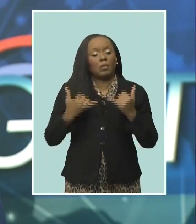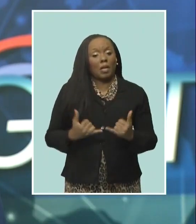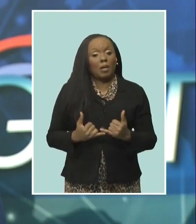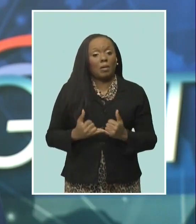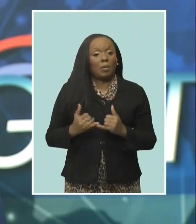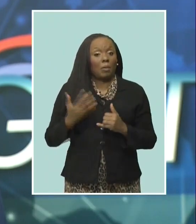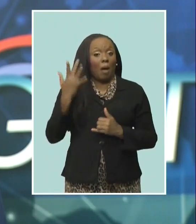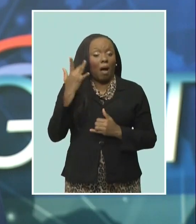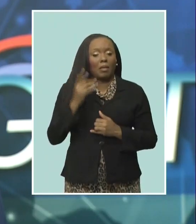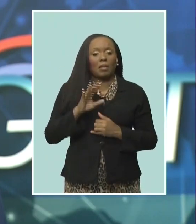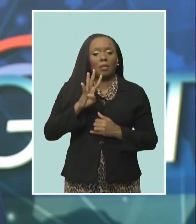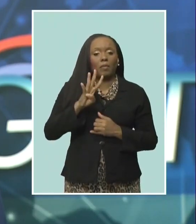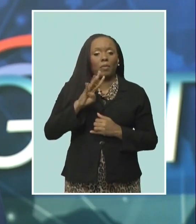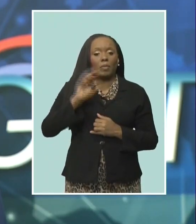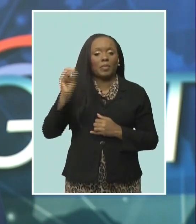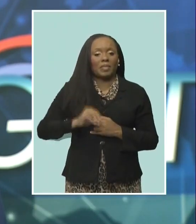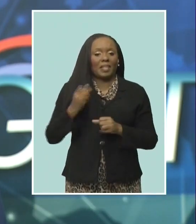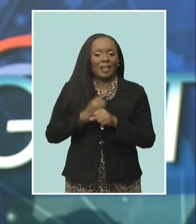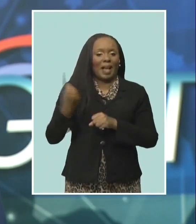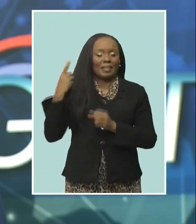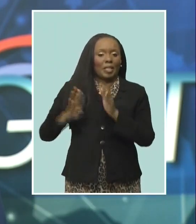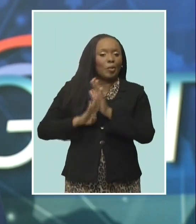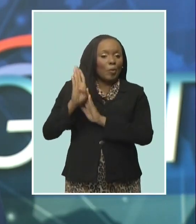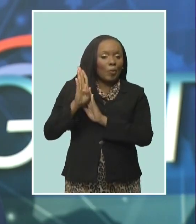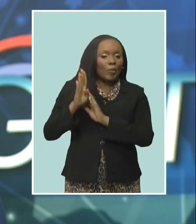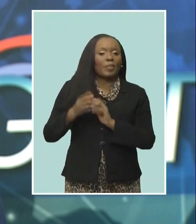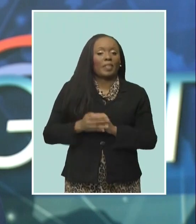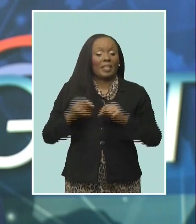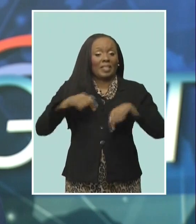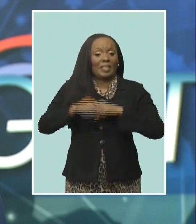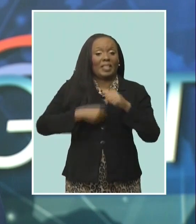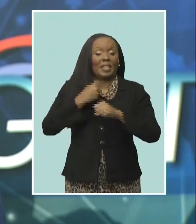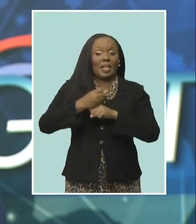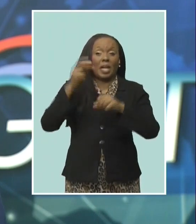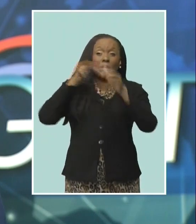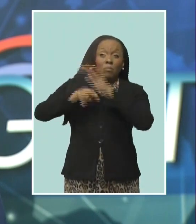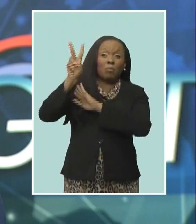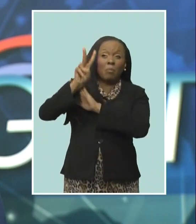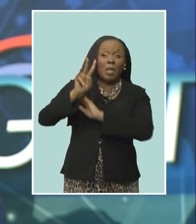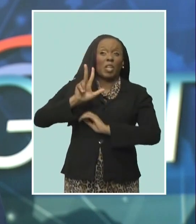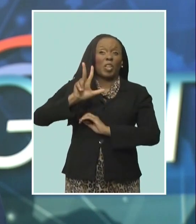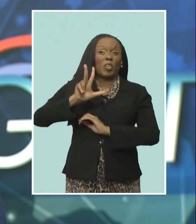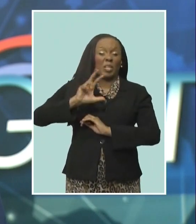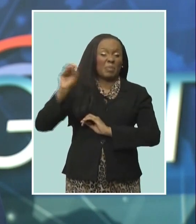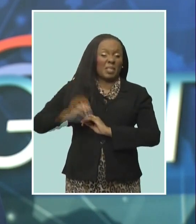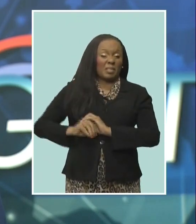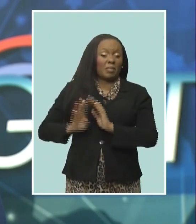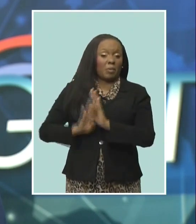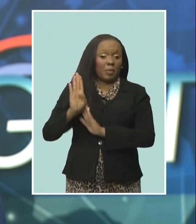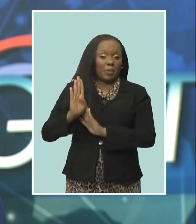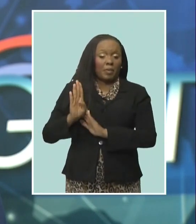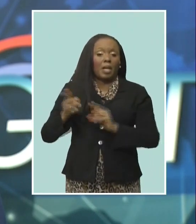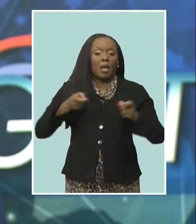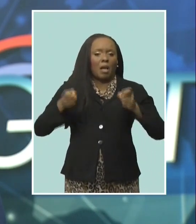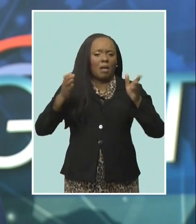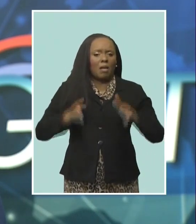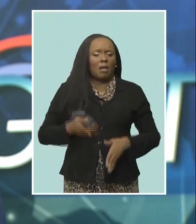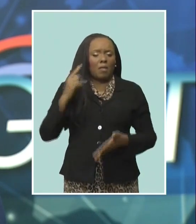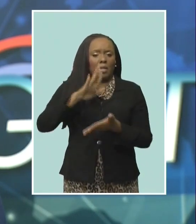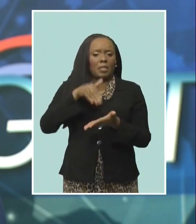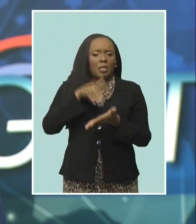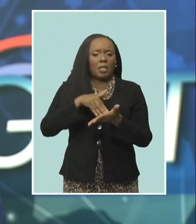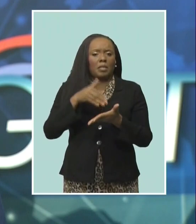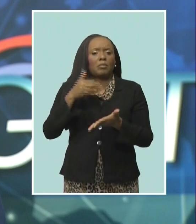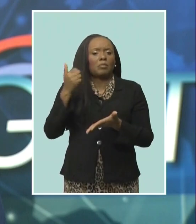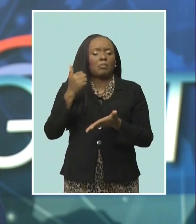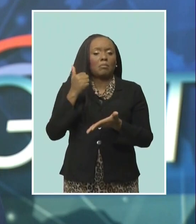growth last year and another 3% predicted for 2025. Governor of the Central Bank, Dr. Kevin Greenidge, delivered the good news during